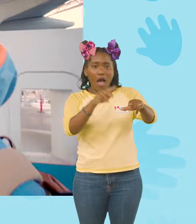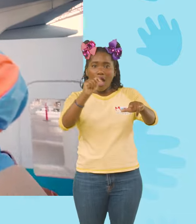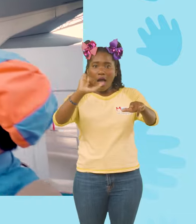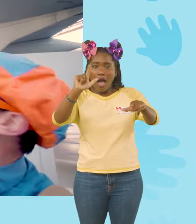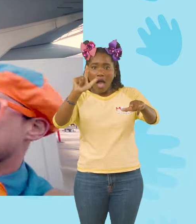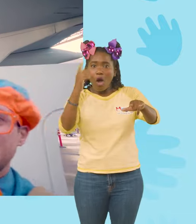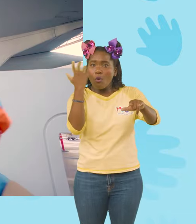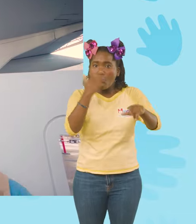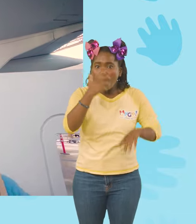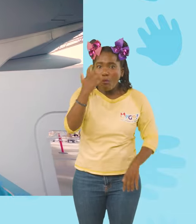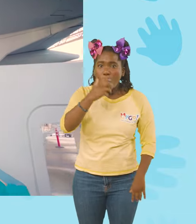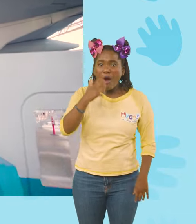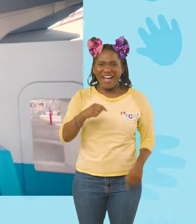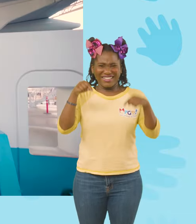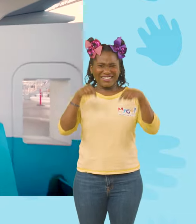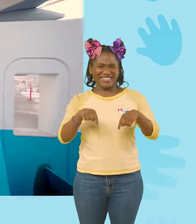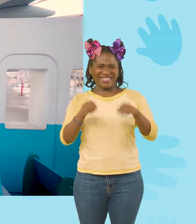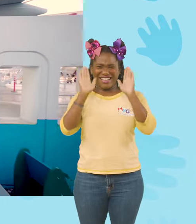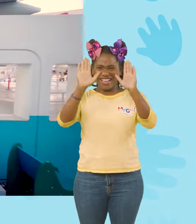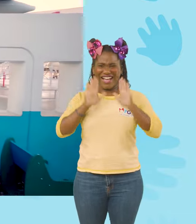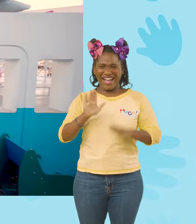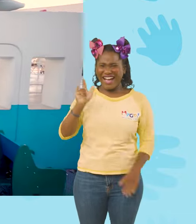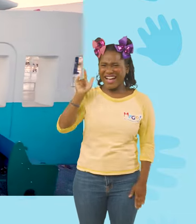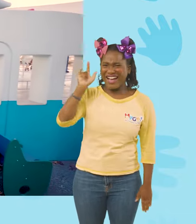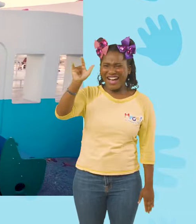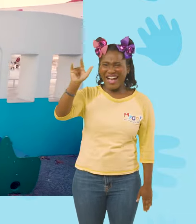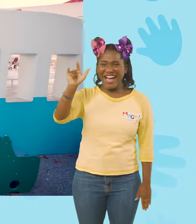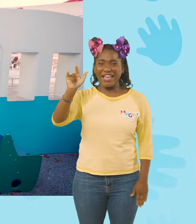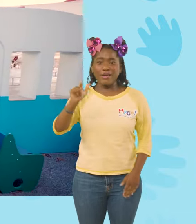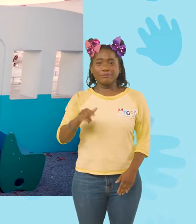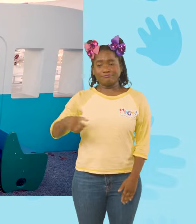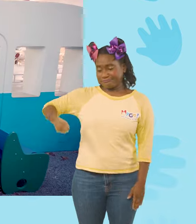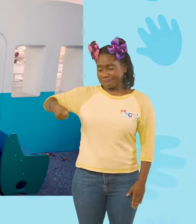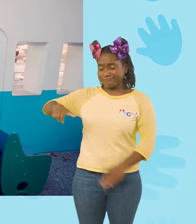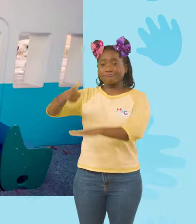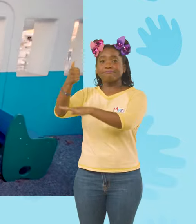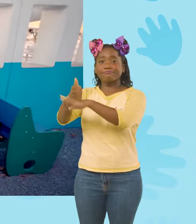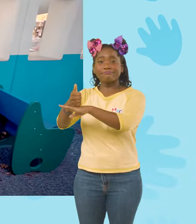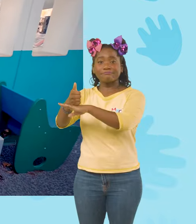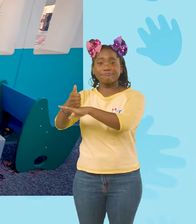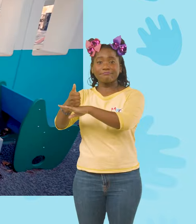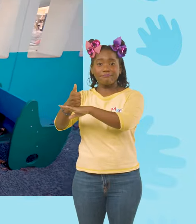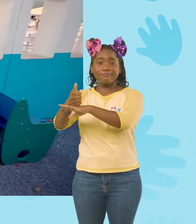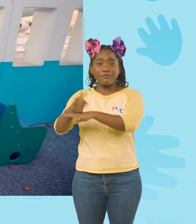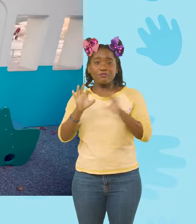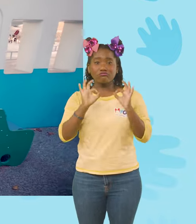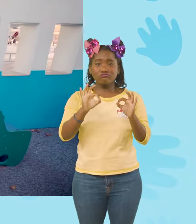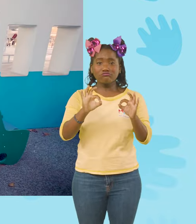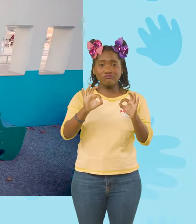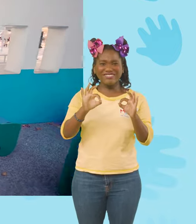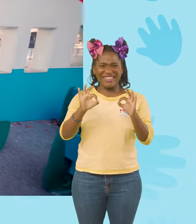there. Whoa, this is gonna be such a fun flight. All right, let me put your bag down right here. There you go,